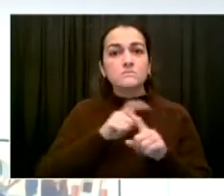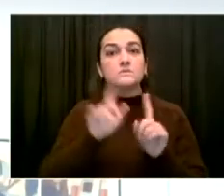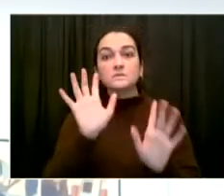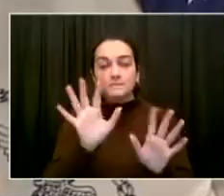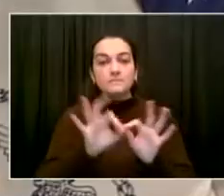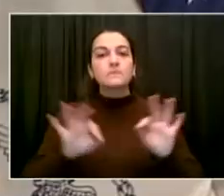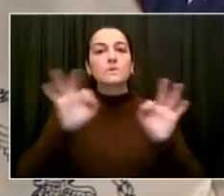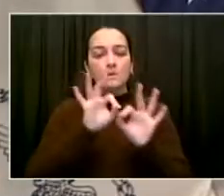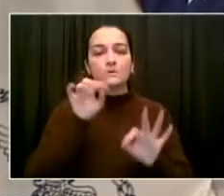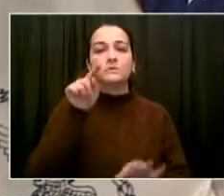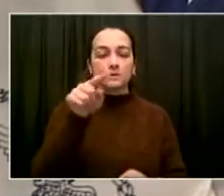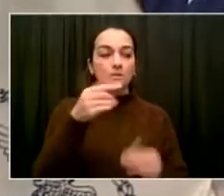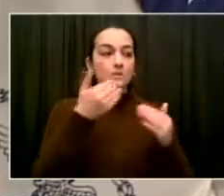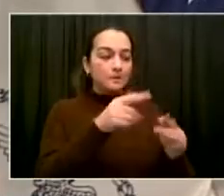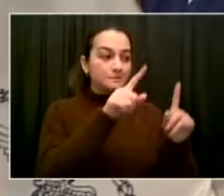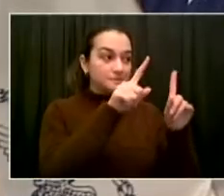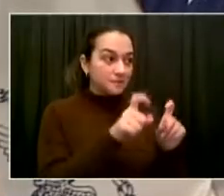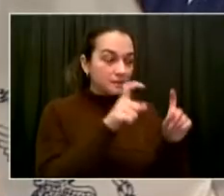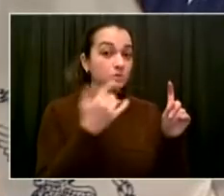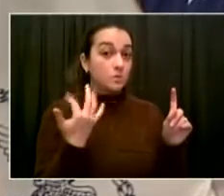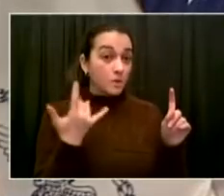you. Thank you. Go ahead, Katie.